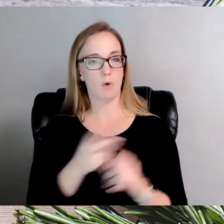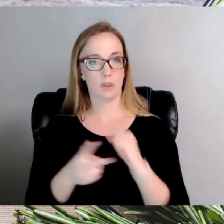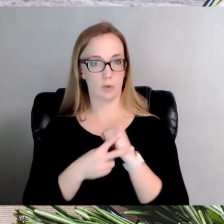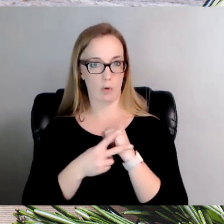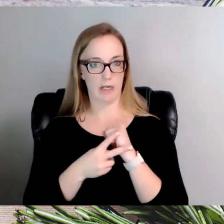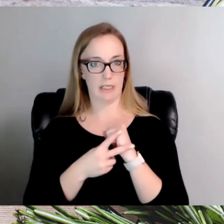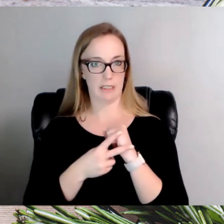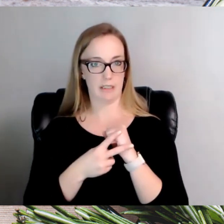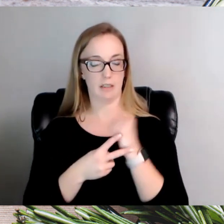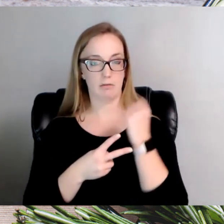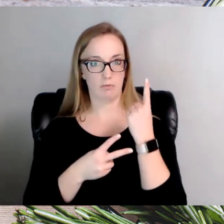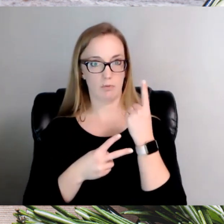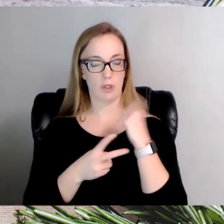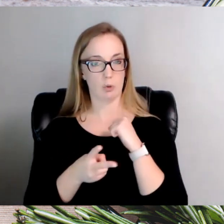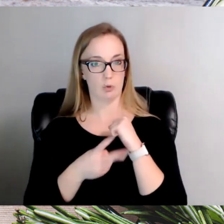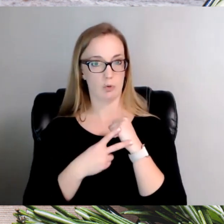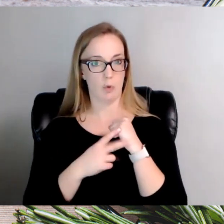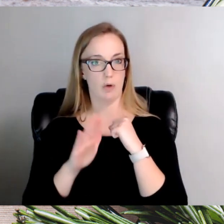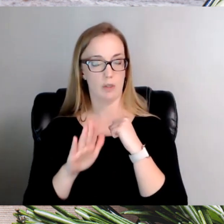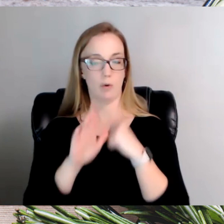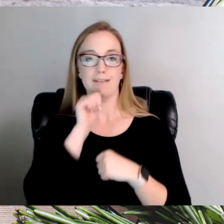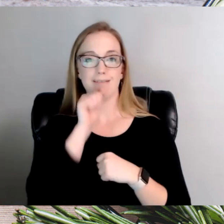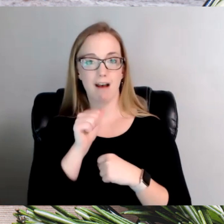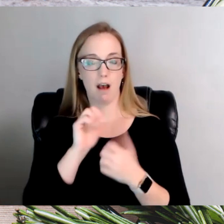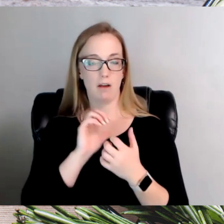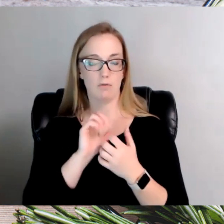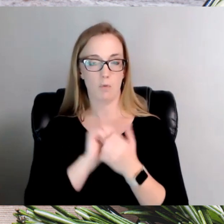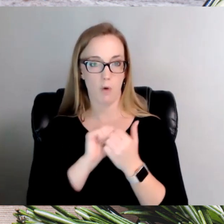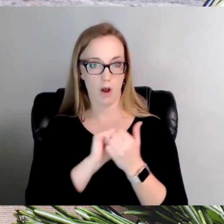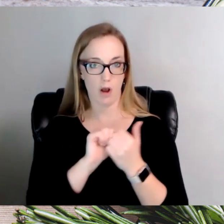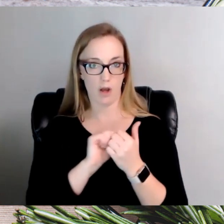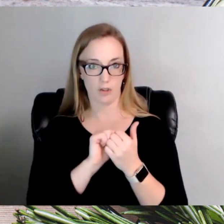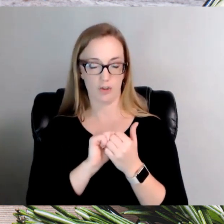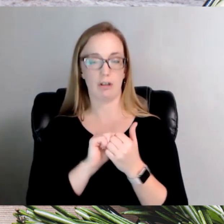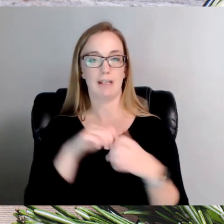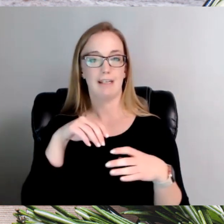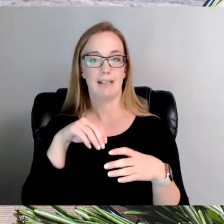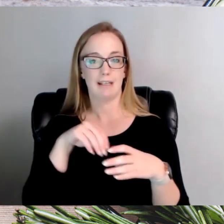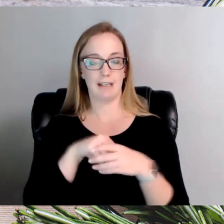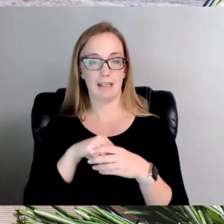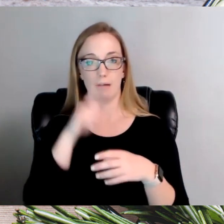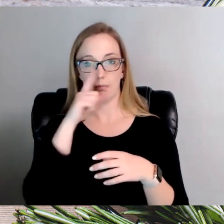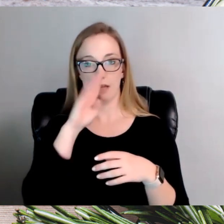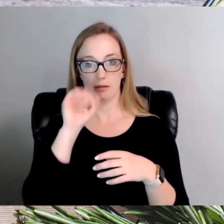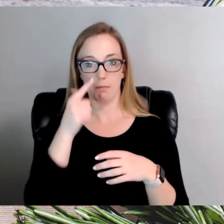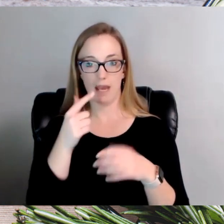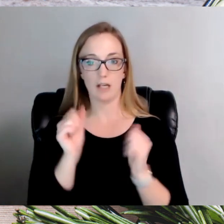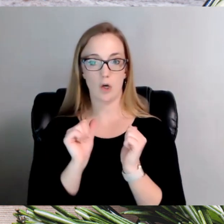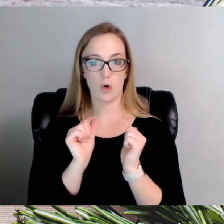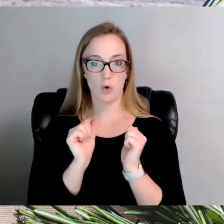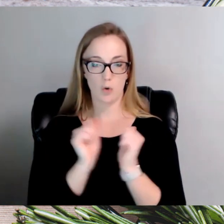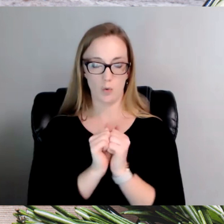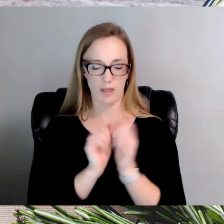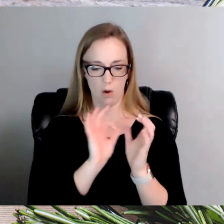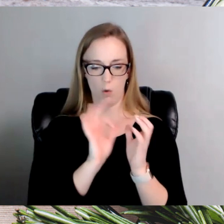baking dish right here next to me to transfer, so it will make it a 2-pan meal today. If you're not